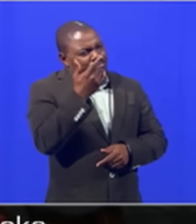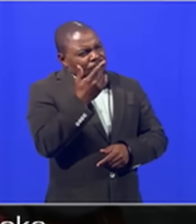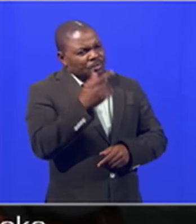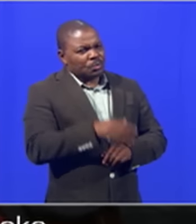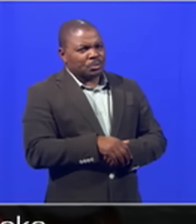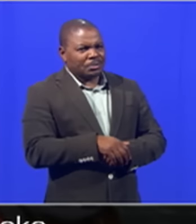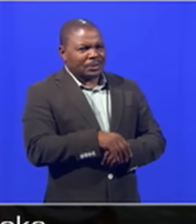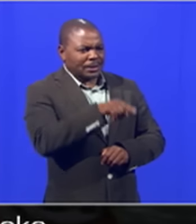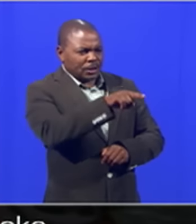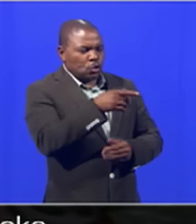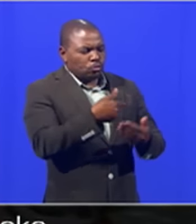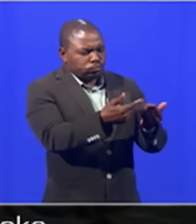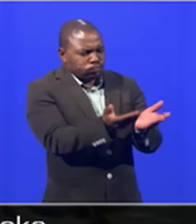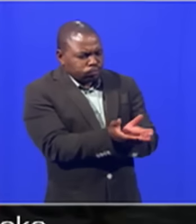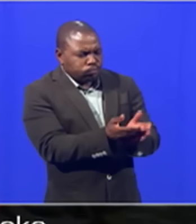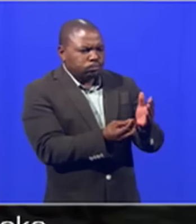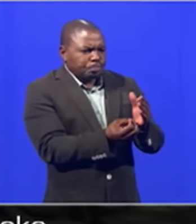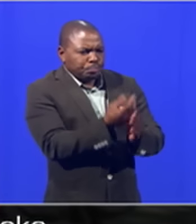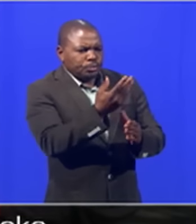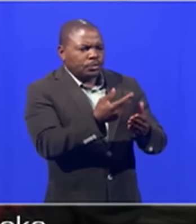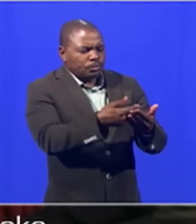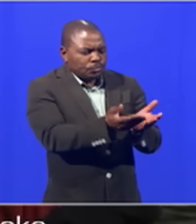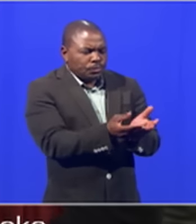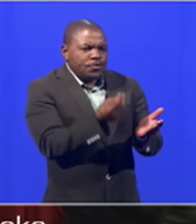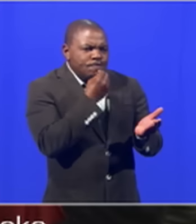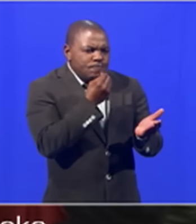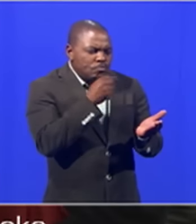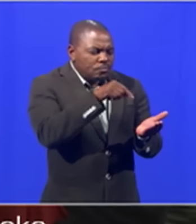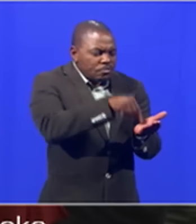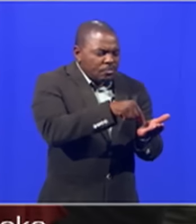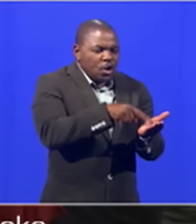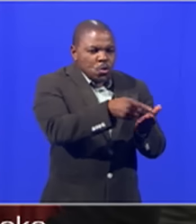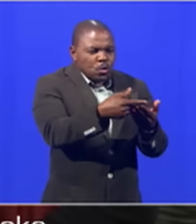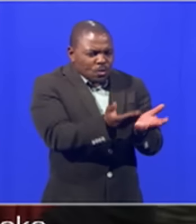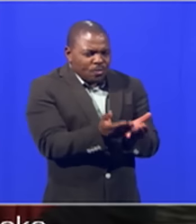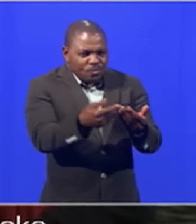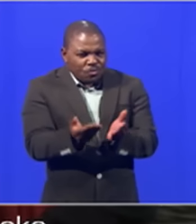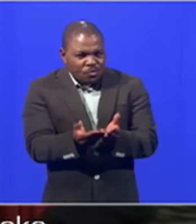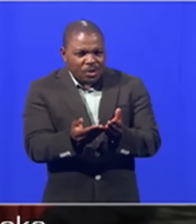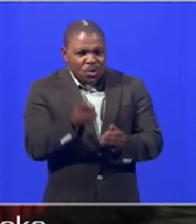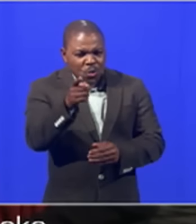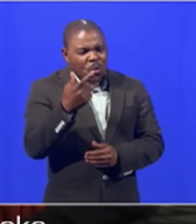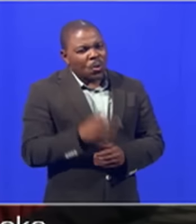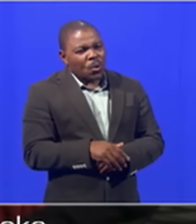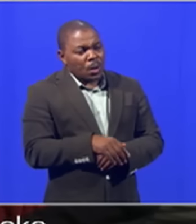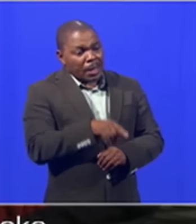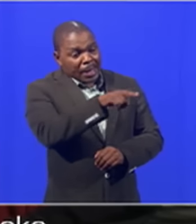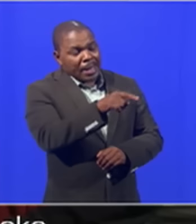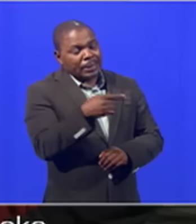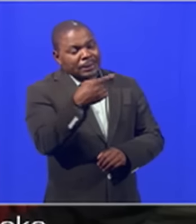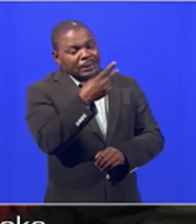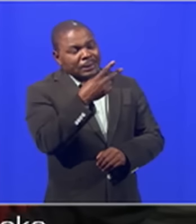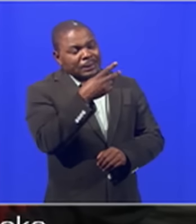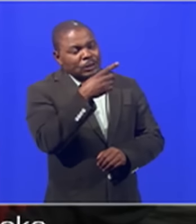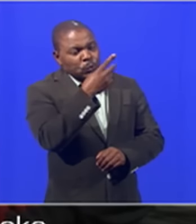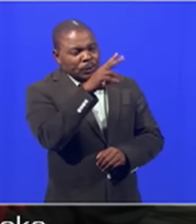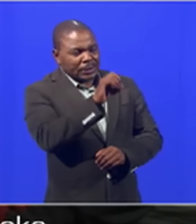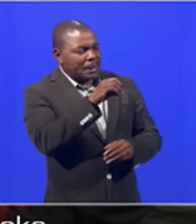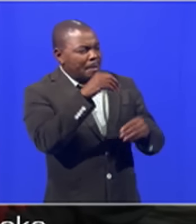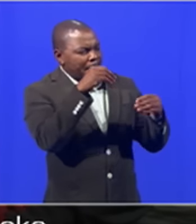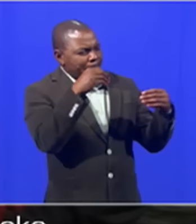le dikotlele tsa gago sa go jela o solofela go dirisa kopano kgolo e jang gore kgwebo